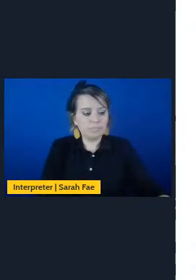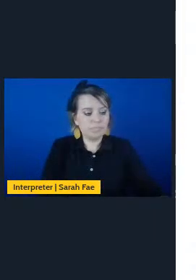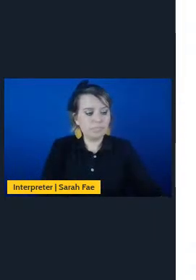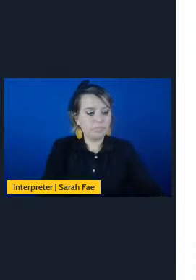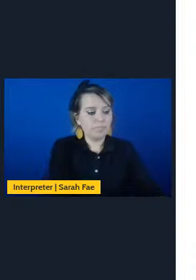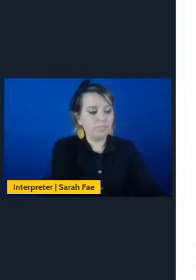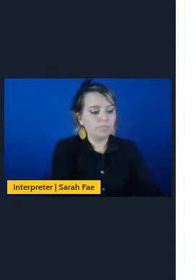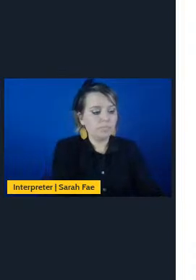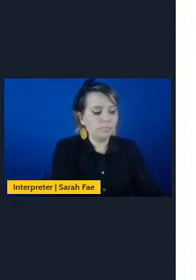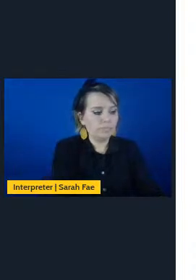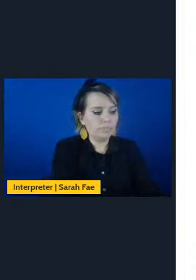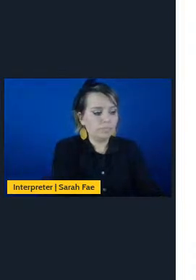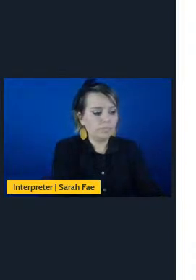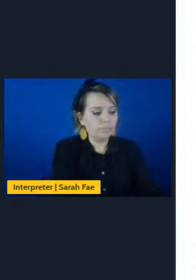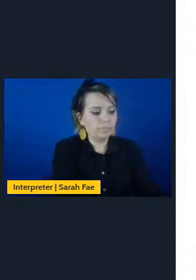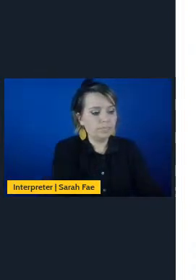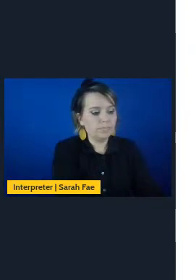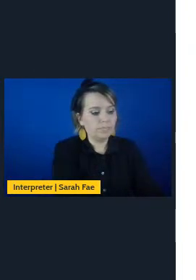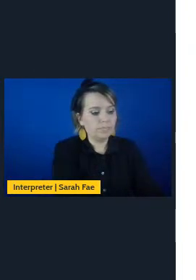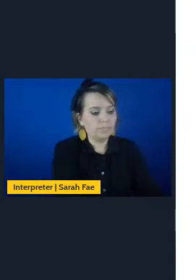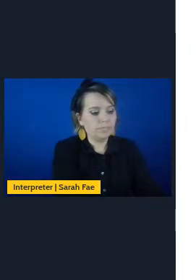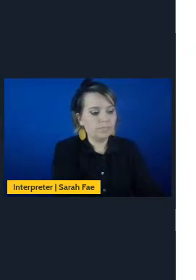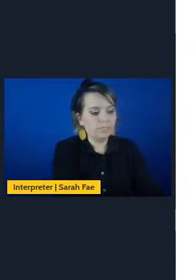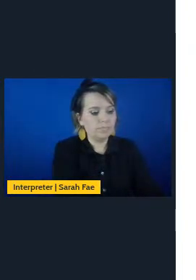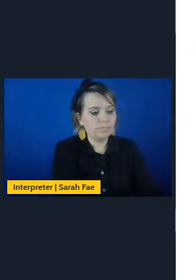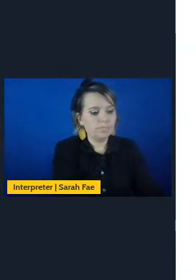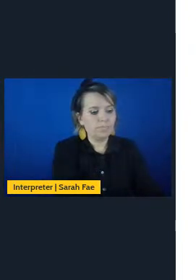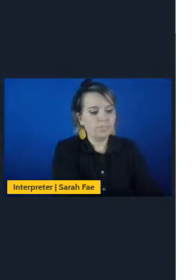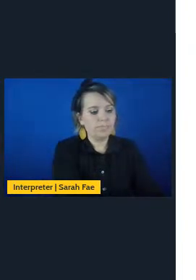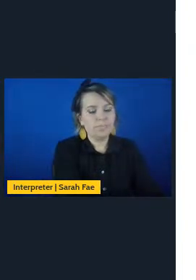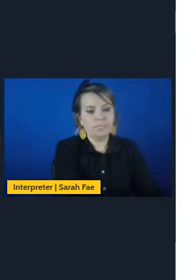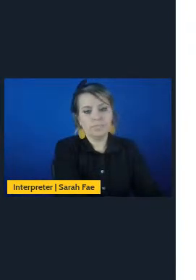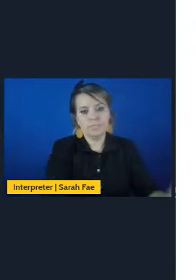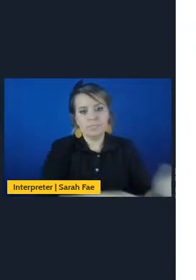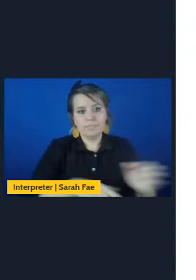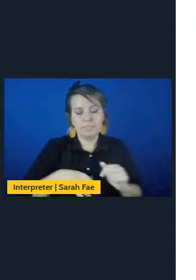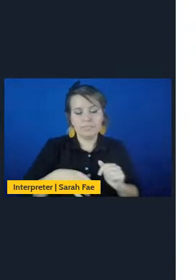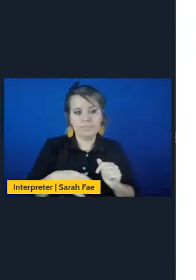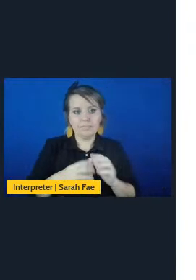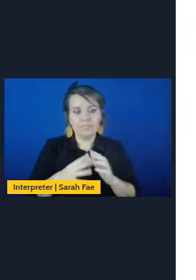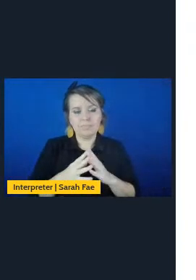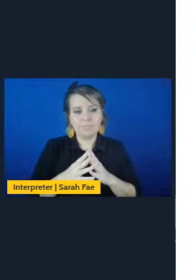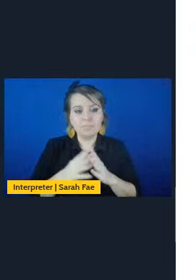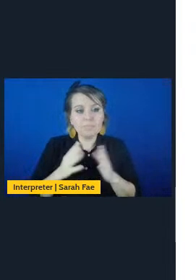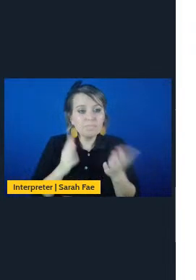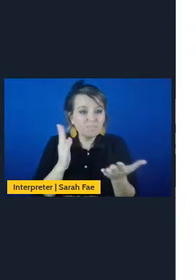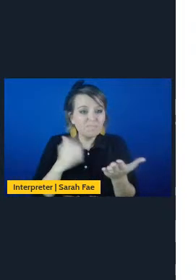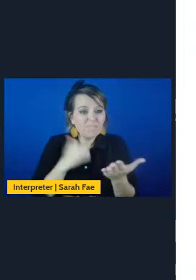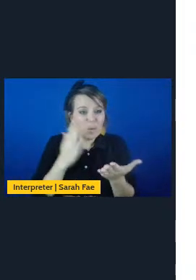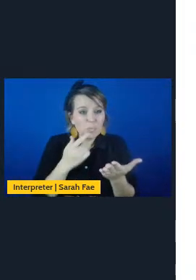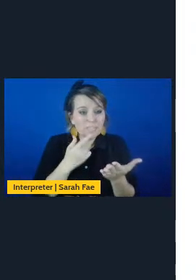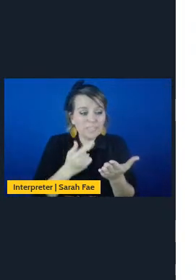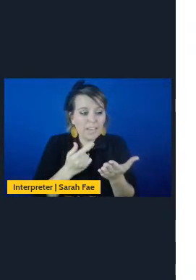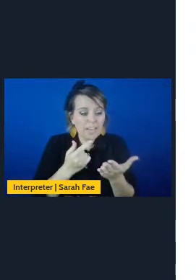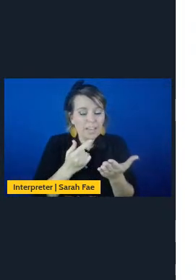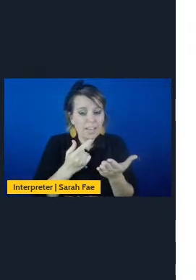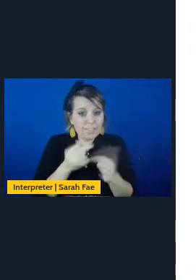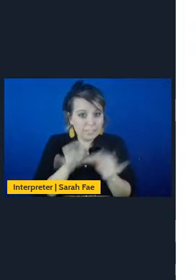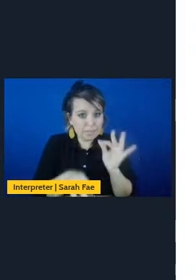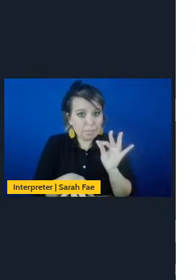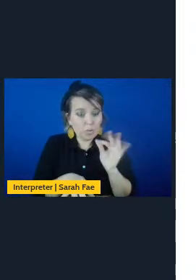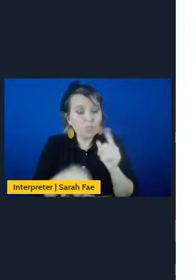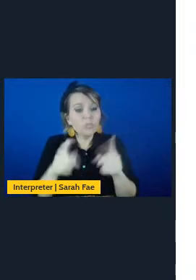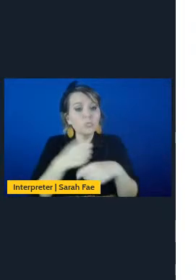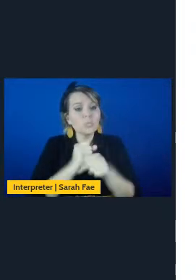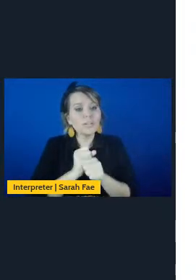So, how it looks like in the code, I would say quite simple. You create CDK